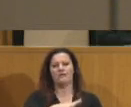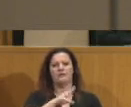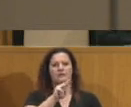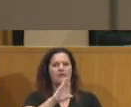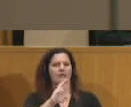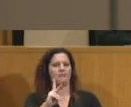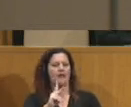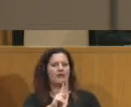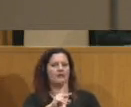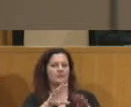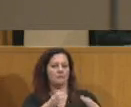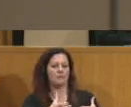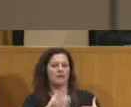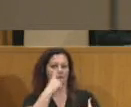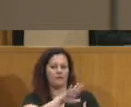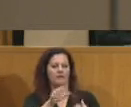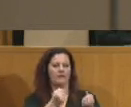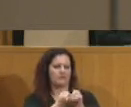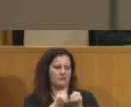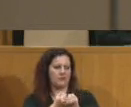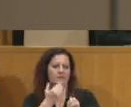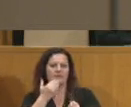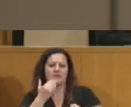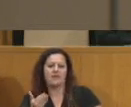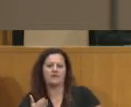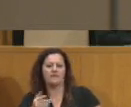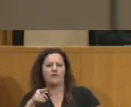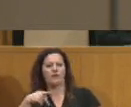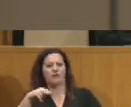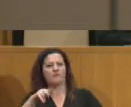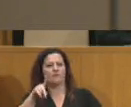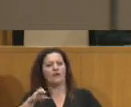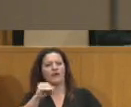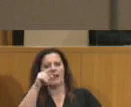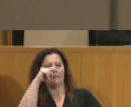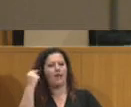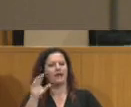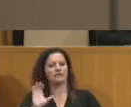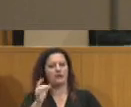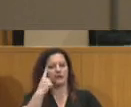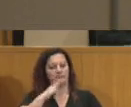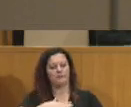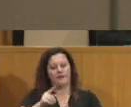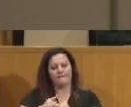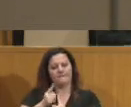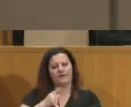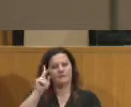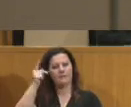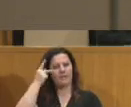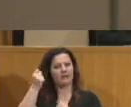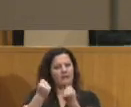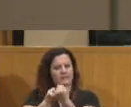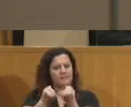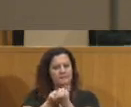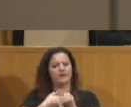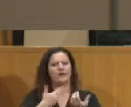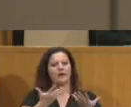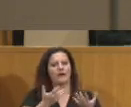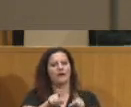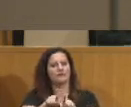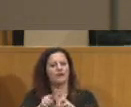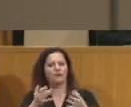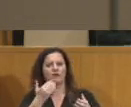can't not wait to share this next chapter with you. Thank you to my children, India and BJ, and to my grandchildren.